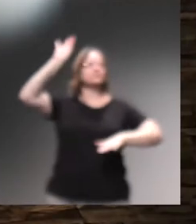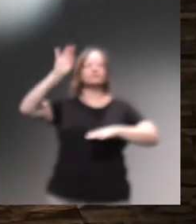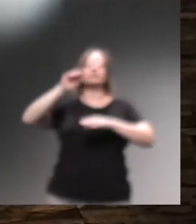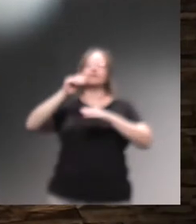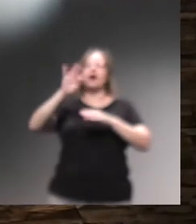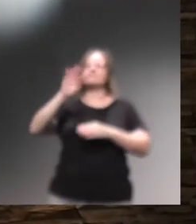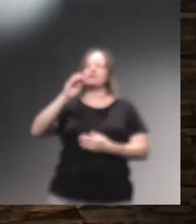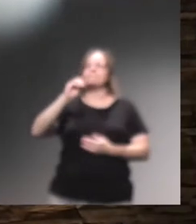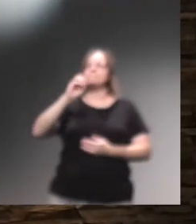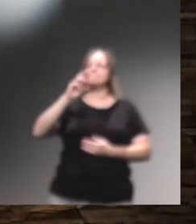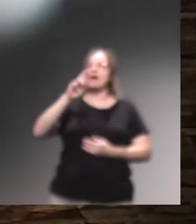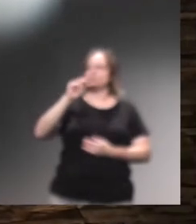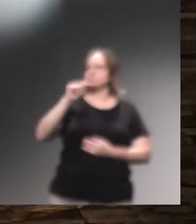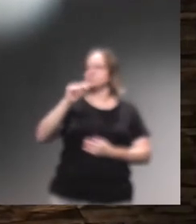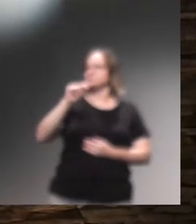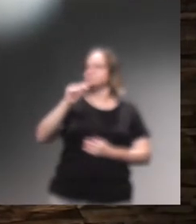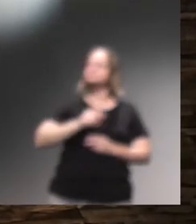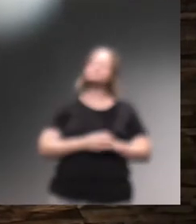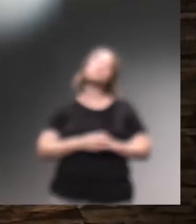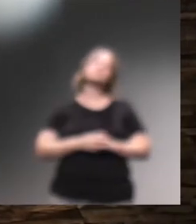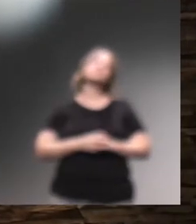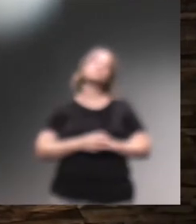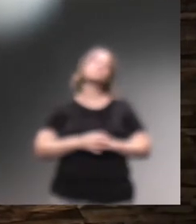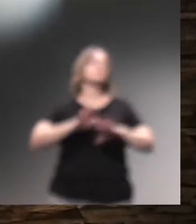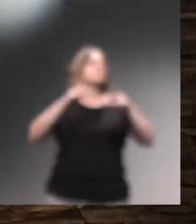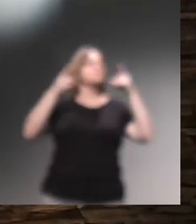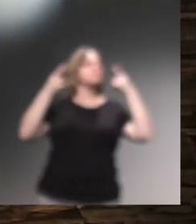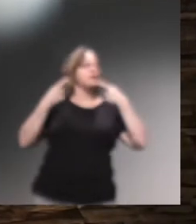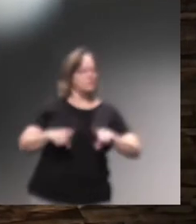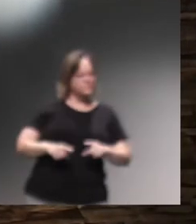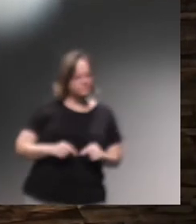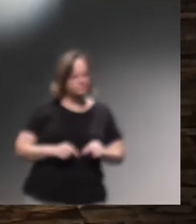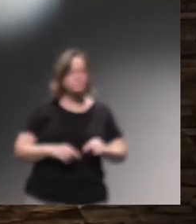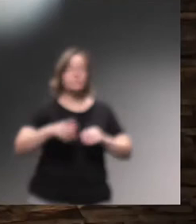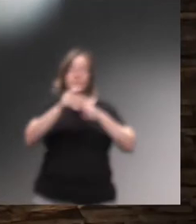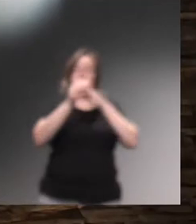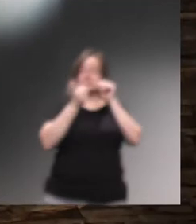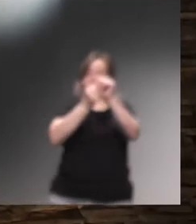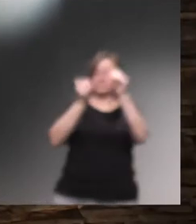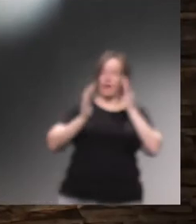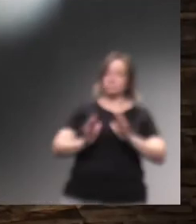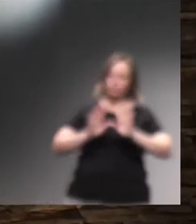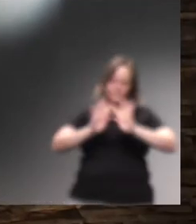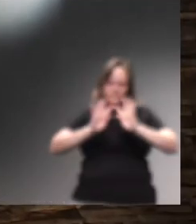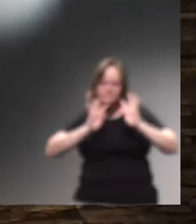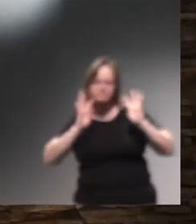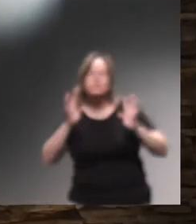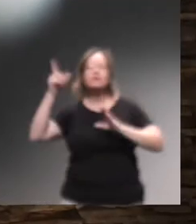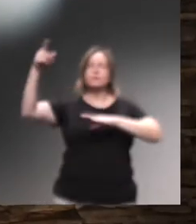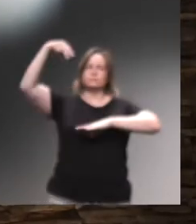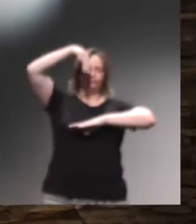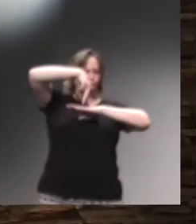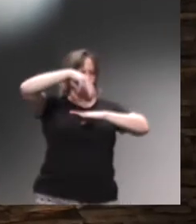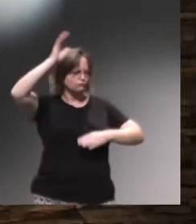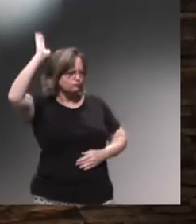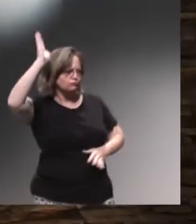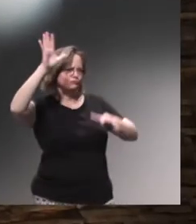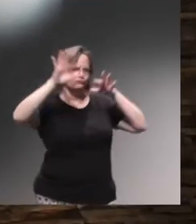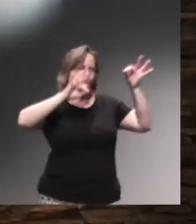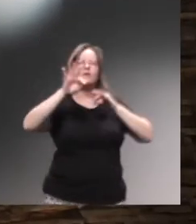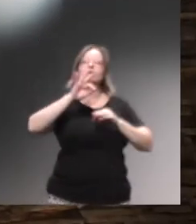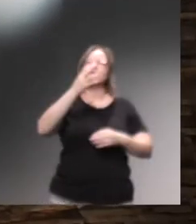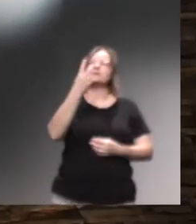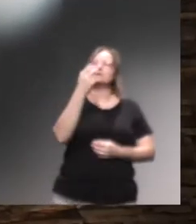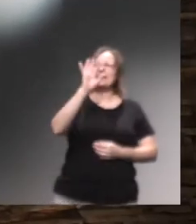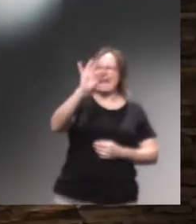really given as instructions to the disciples. And there's 9 Beatitudes, and they're